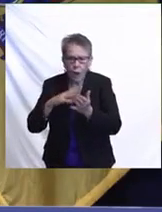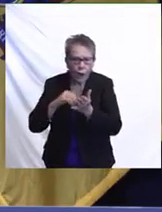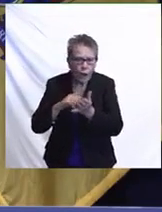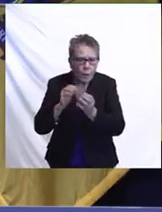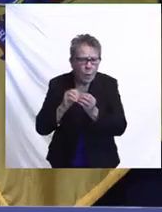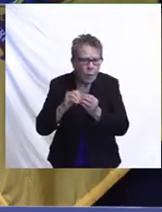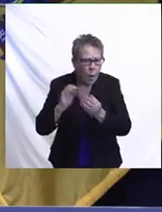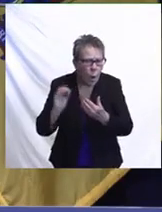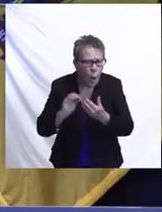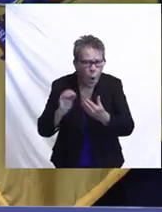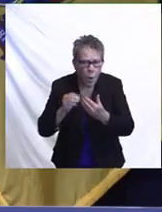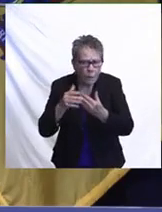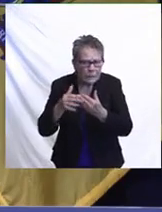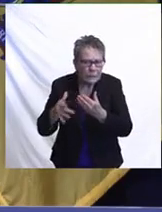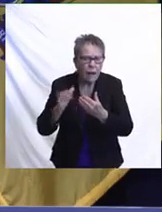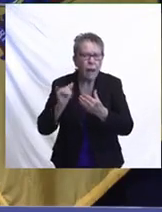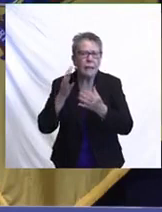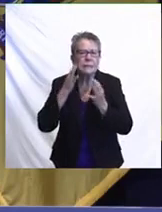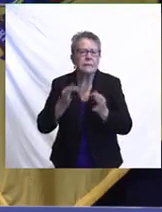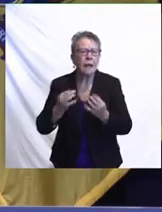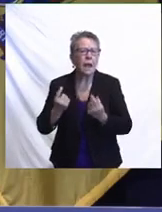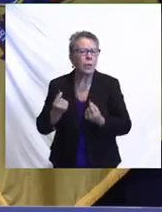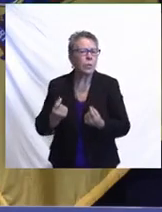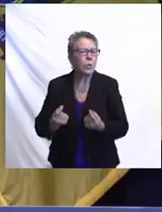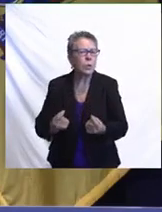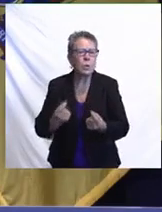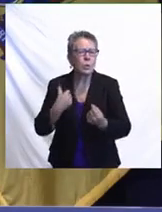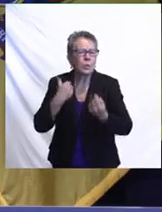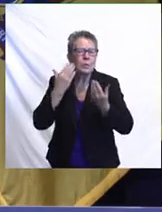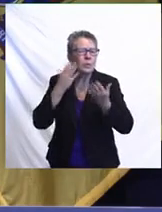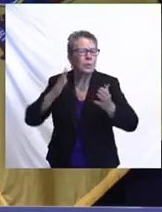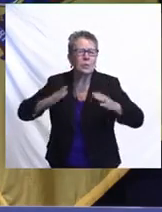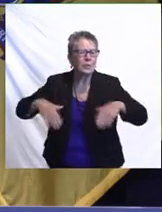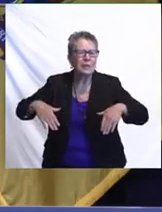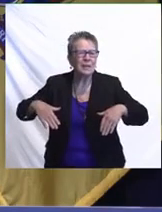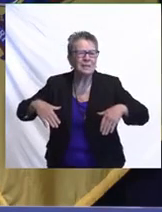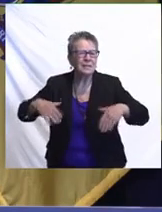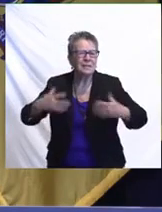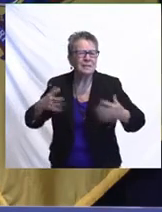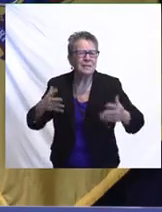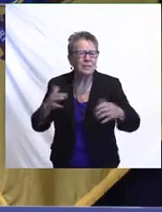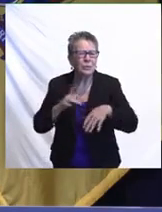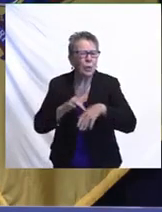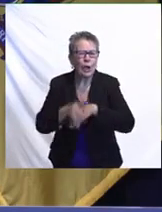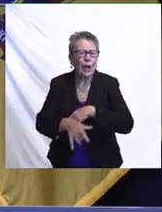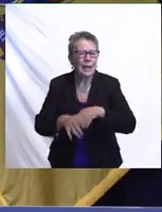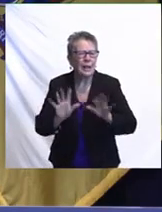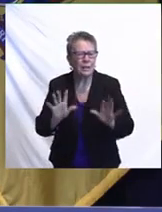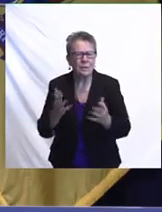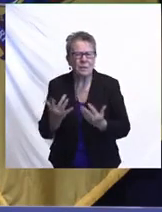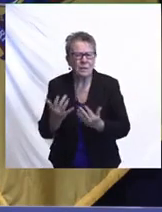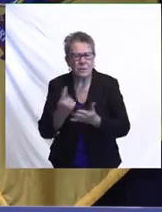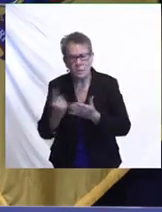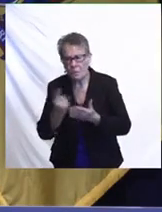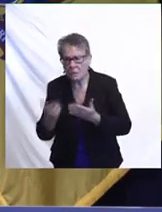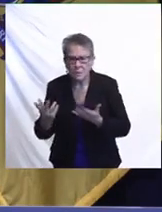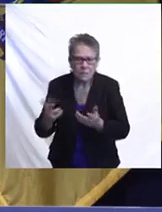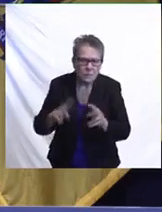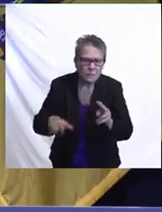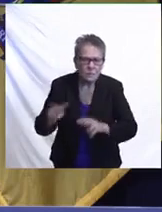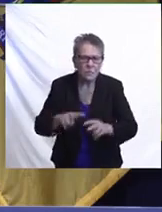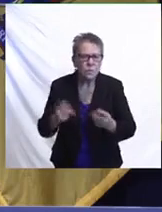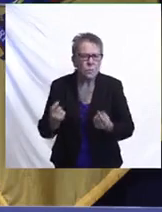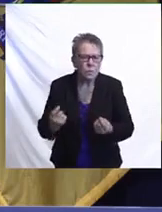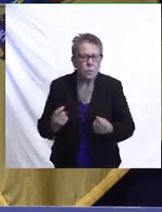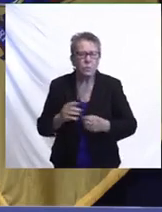enough, on that front. And this was a separate decision taken by the legislative leadership, but